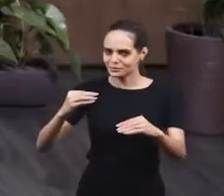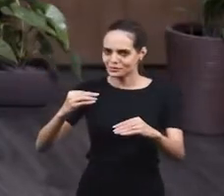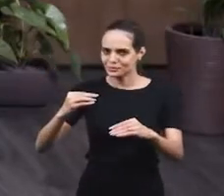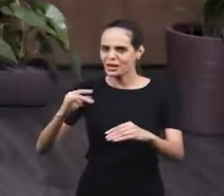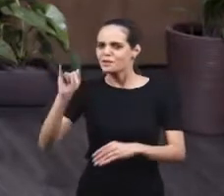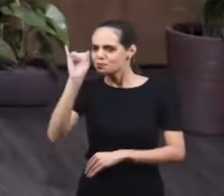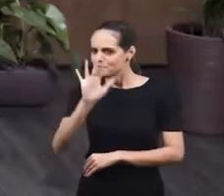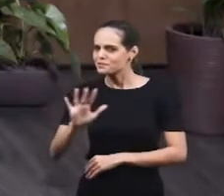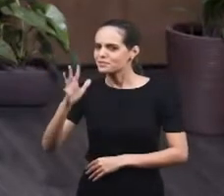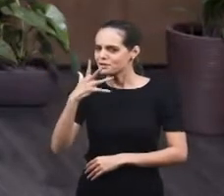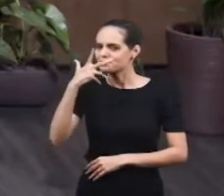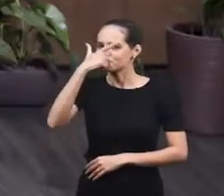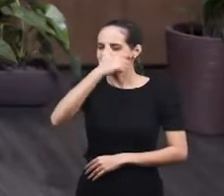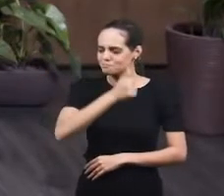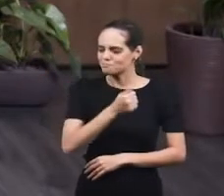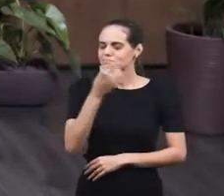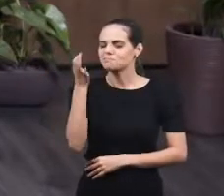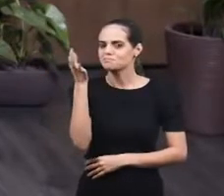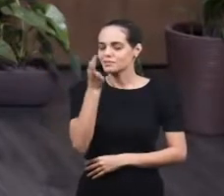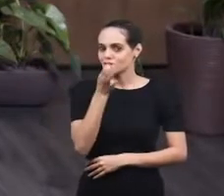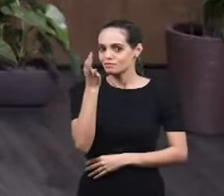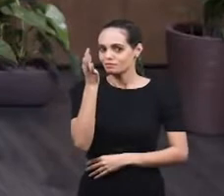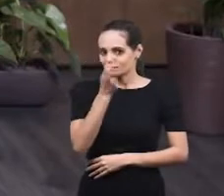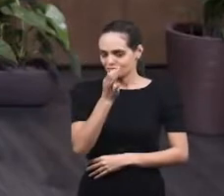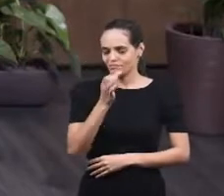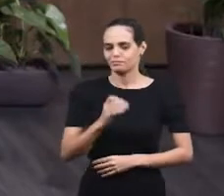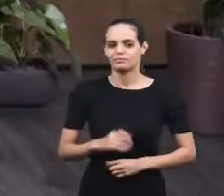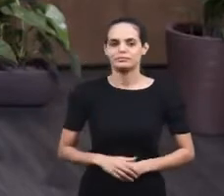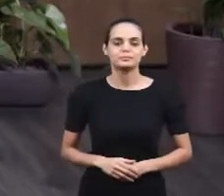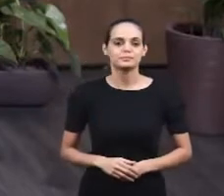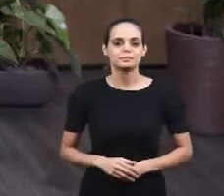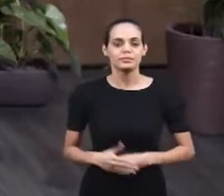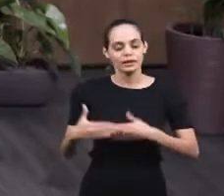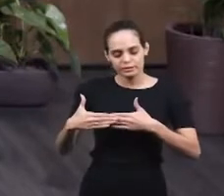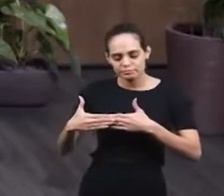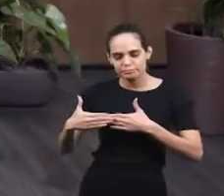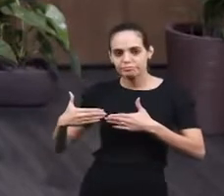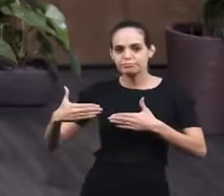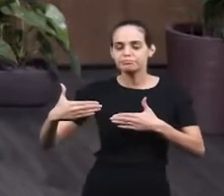an extraordinary sight. And it was from here